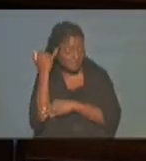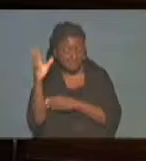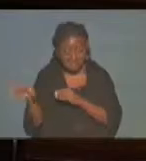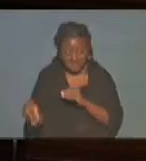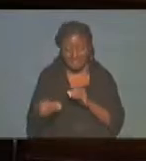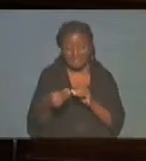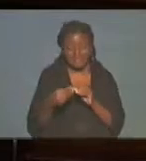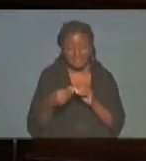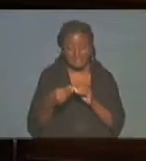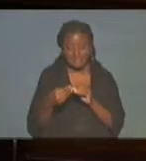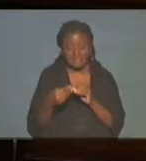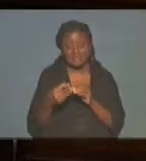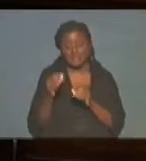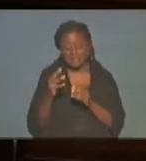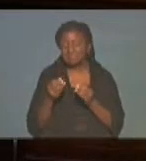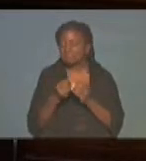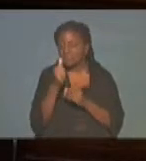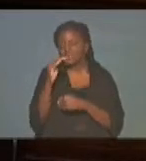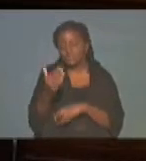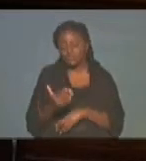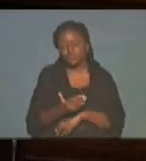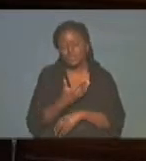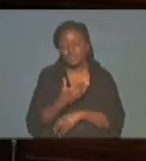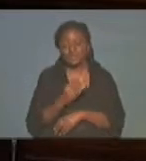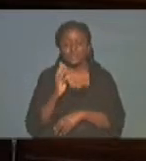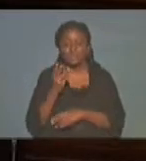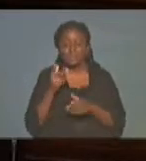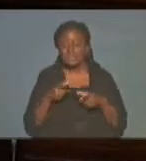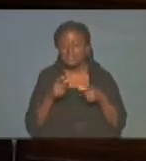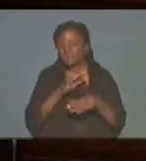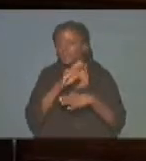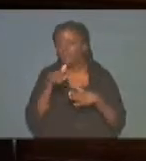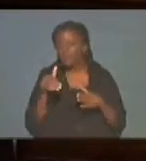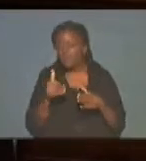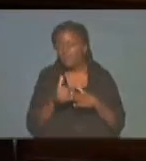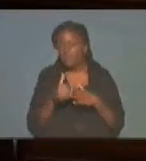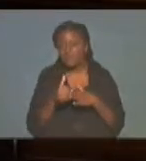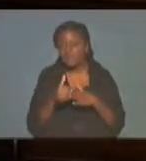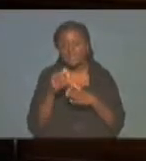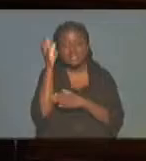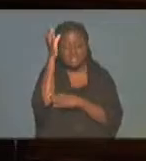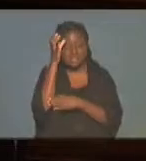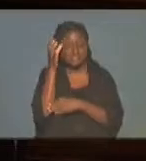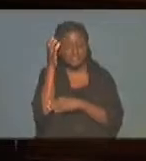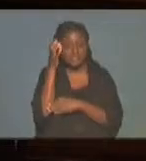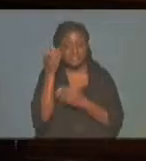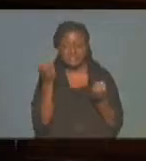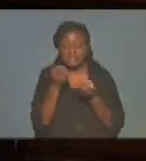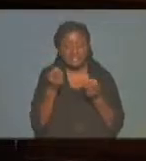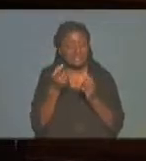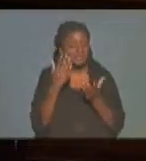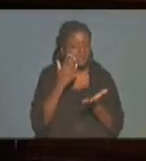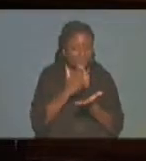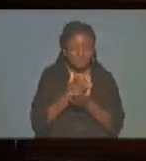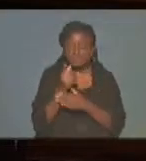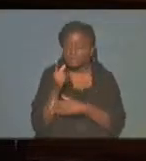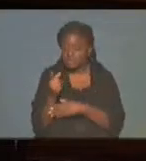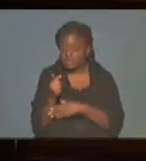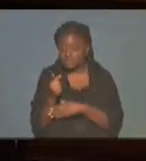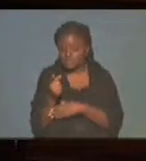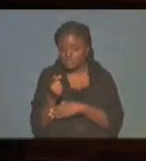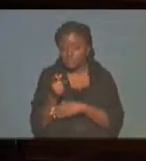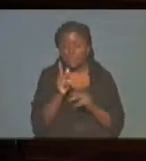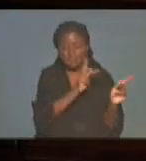most welcome and will be given all due consideration. There's nothing to stop you